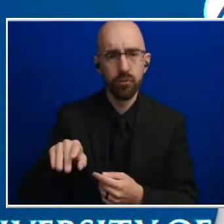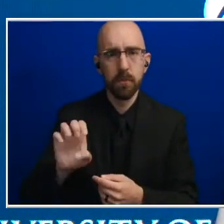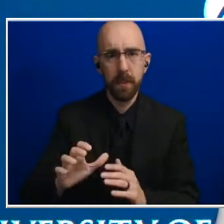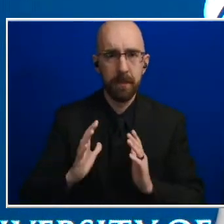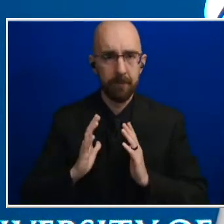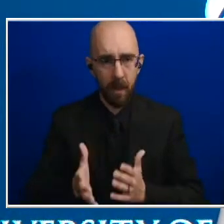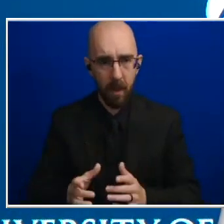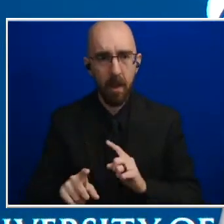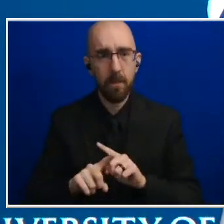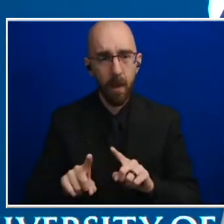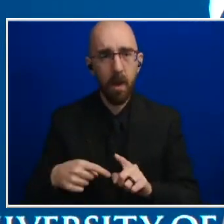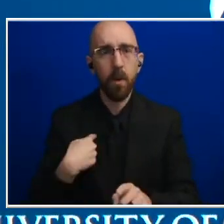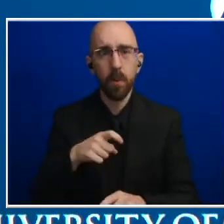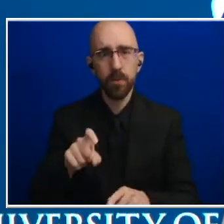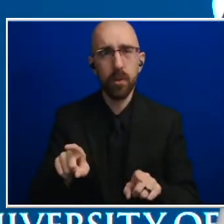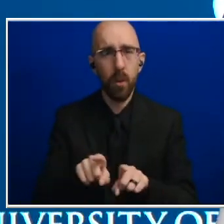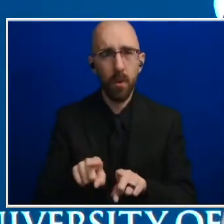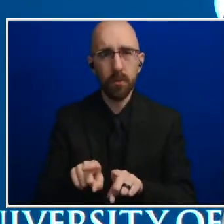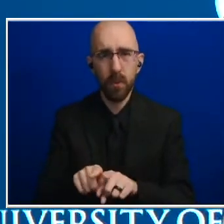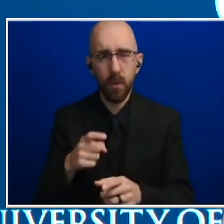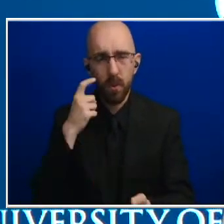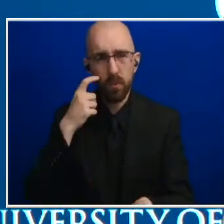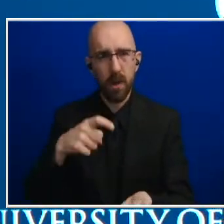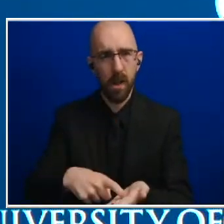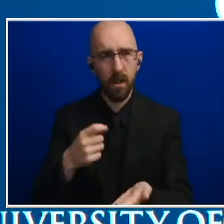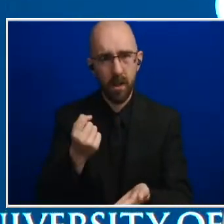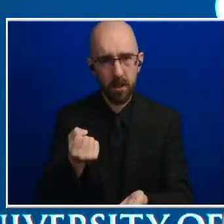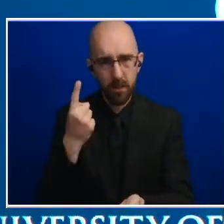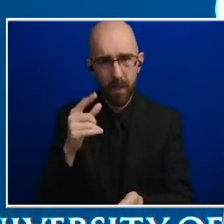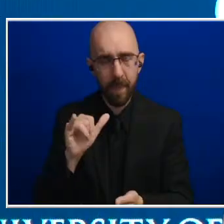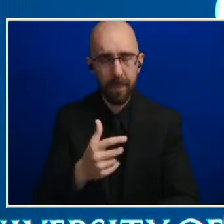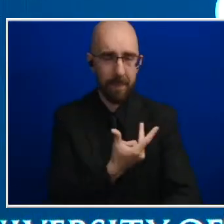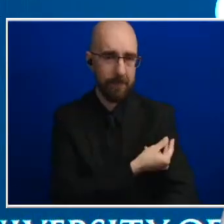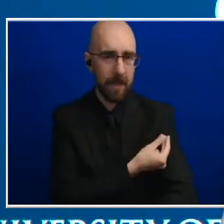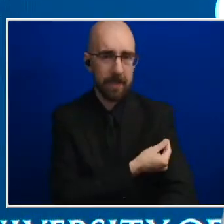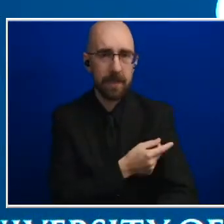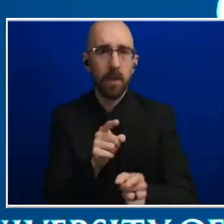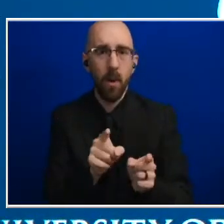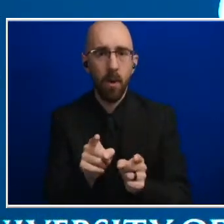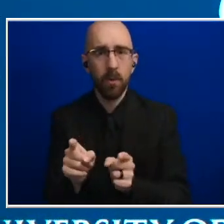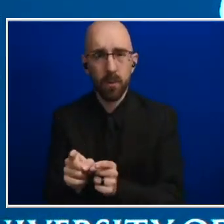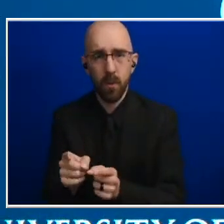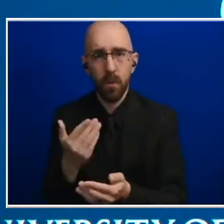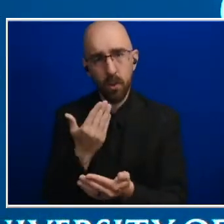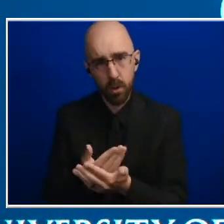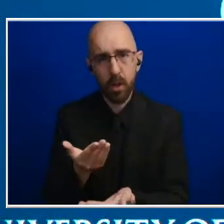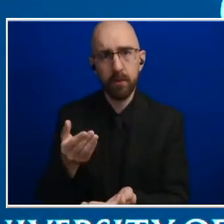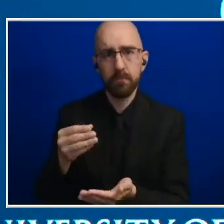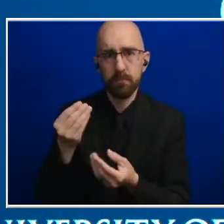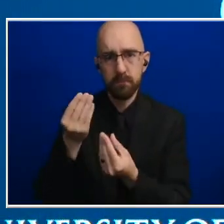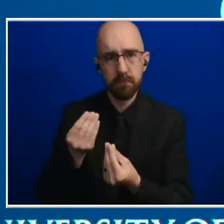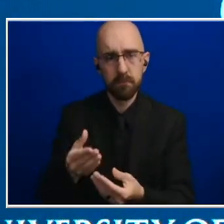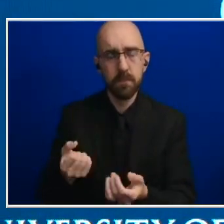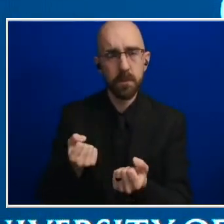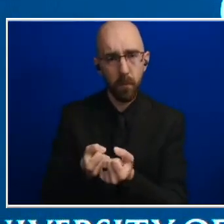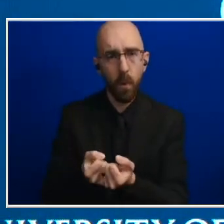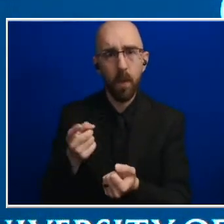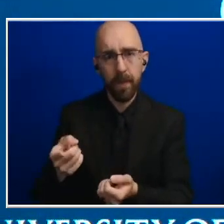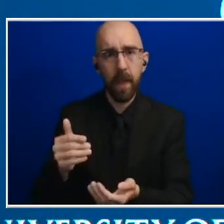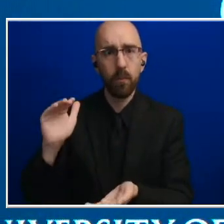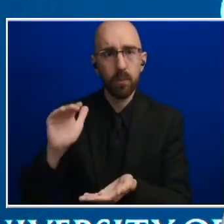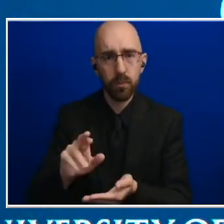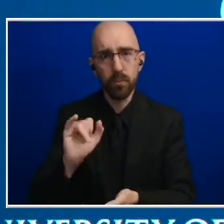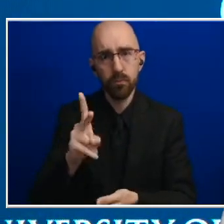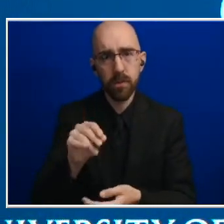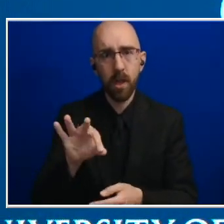should also recognize and understand that the vaccines also, there is good data to support the fact that they help reduce the risk of long COVID.